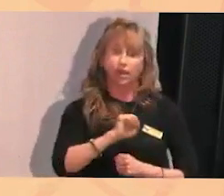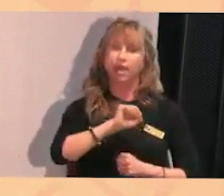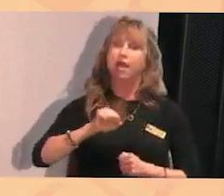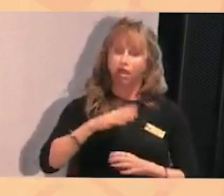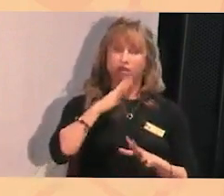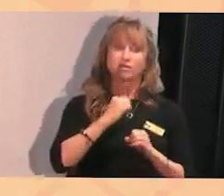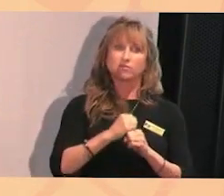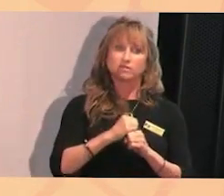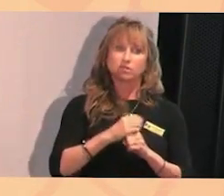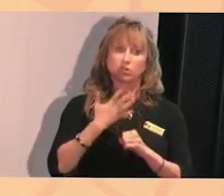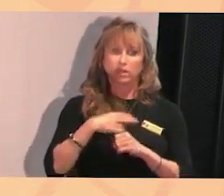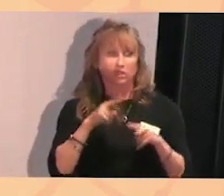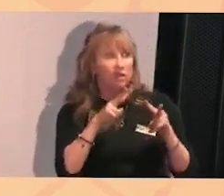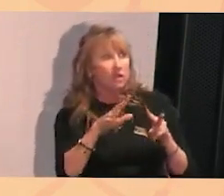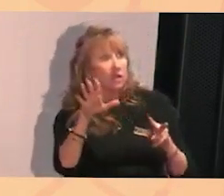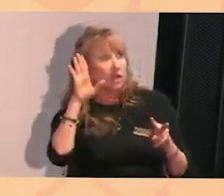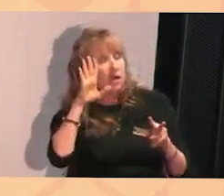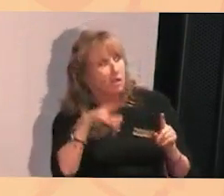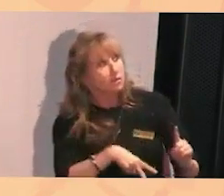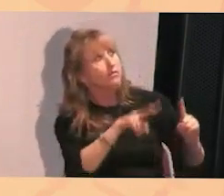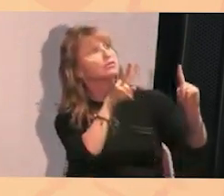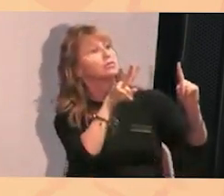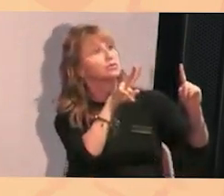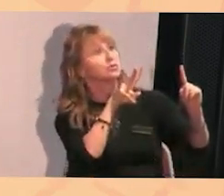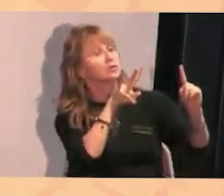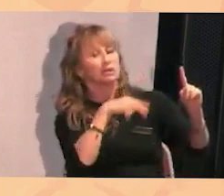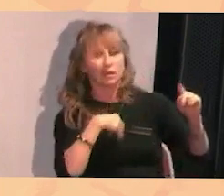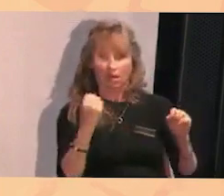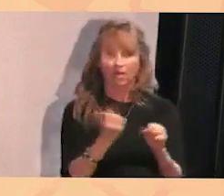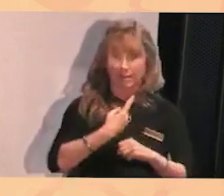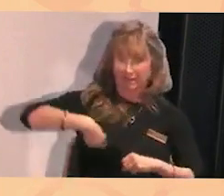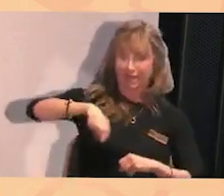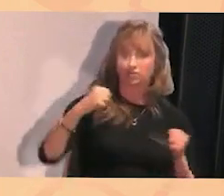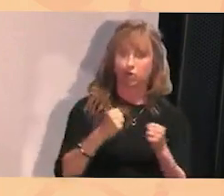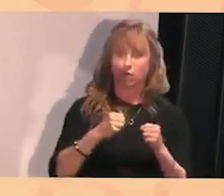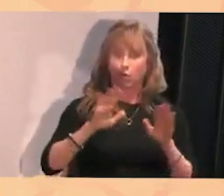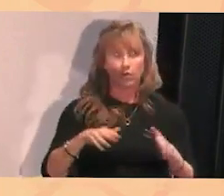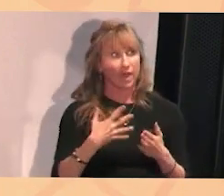their authority, and that makes us strong. Without them, we are weak.